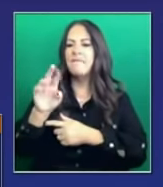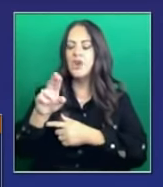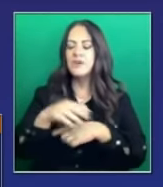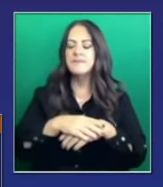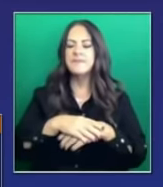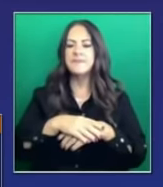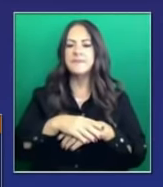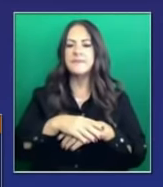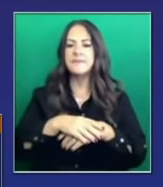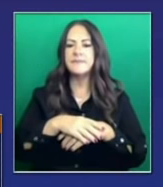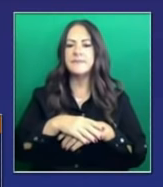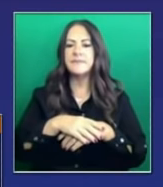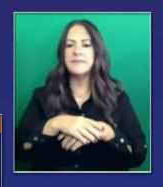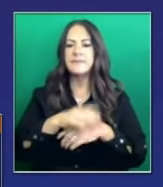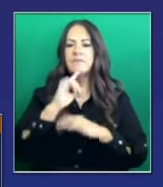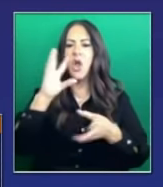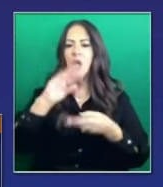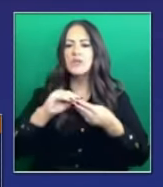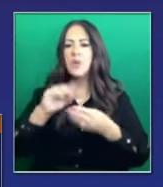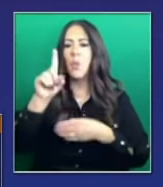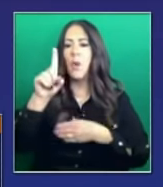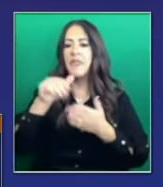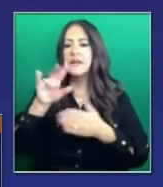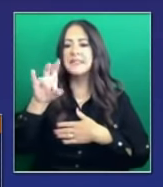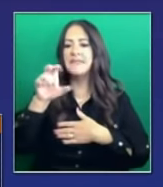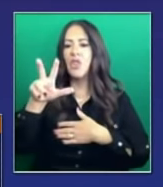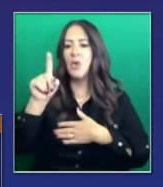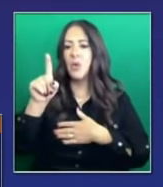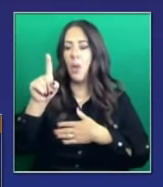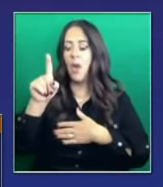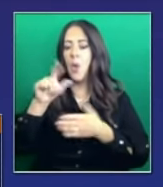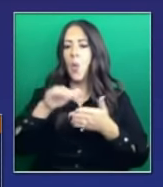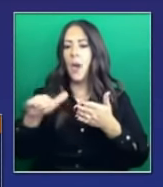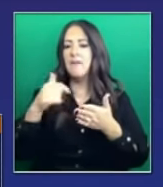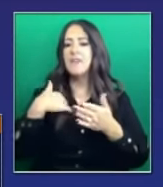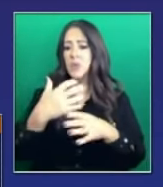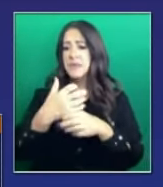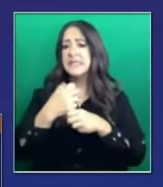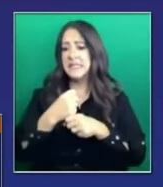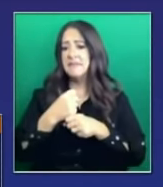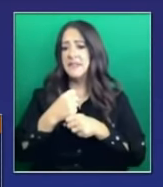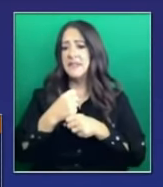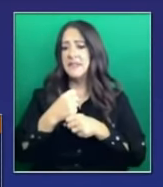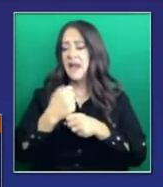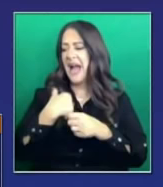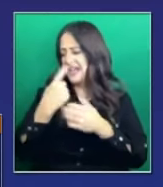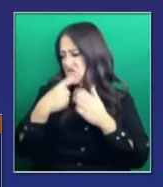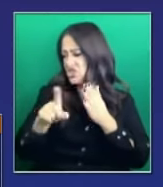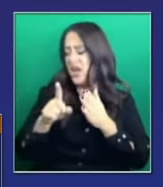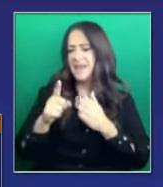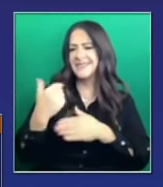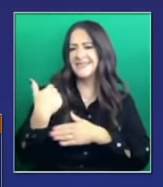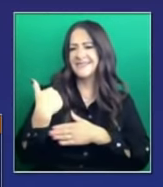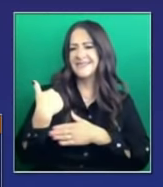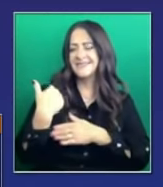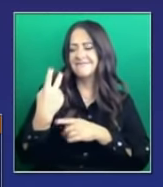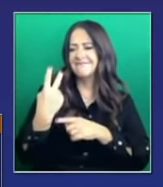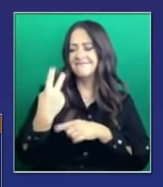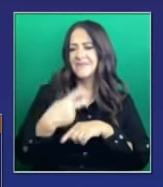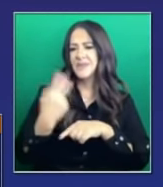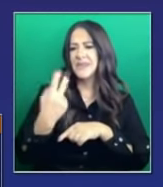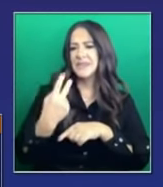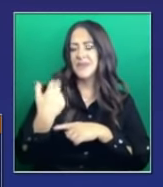1,731 elementary school waivers that are in place, at least as of 72 hours ago. That number changes on a relatively consistent